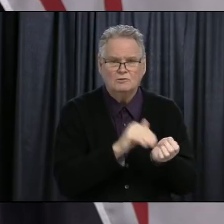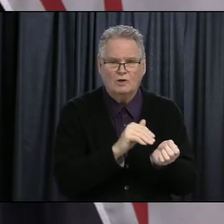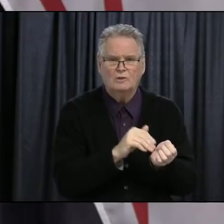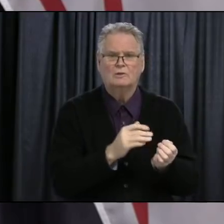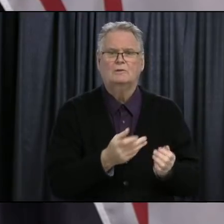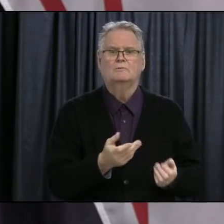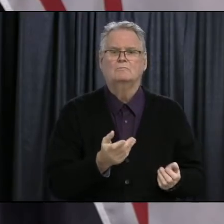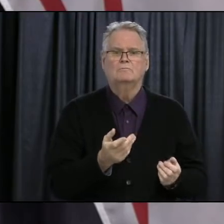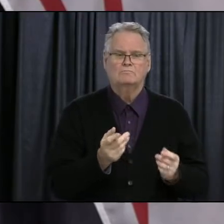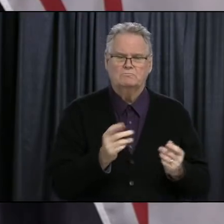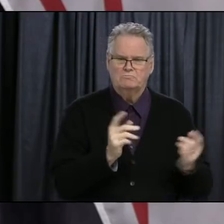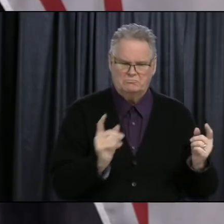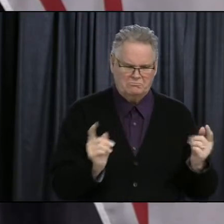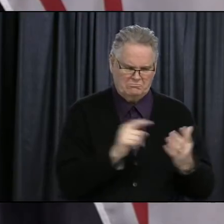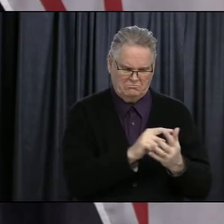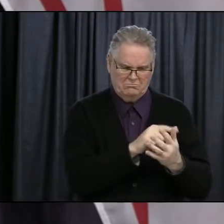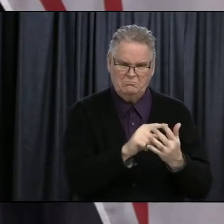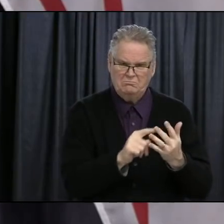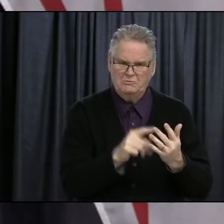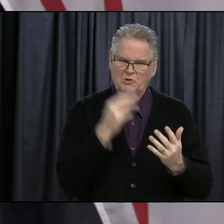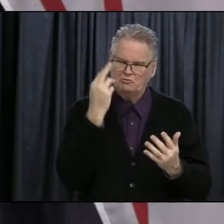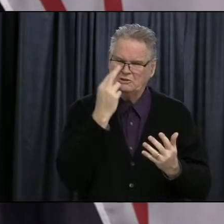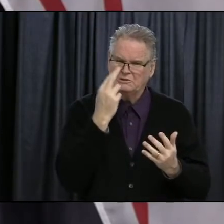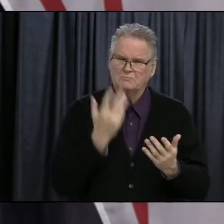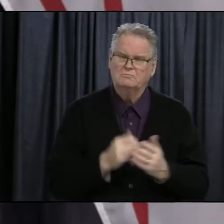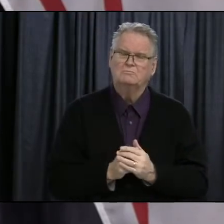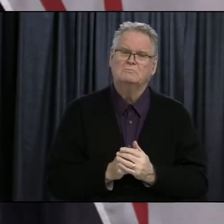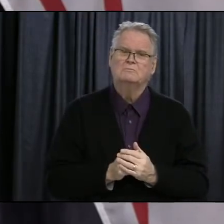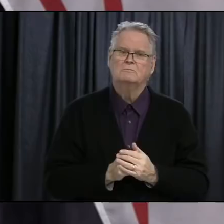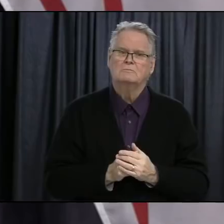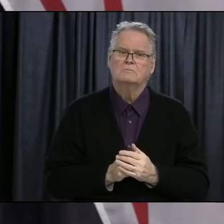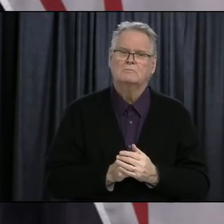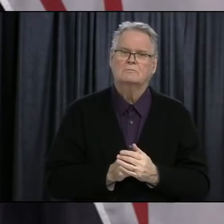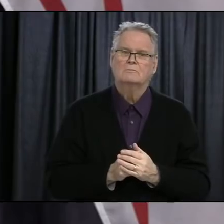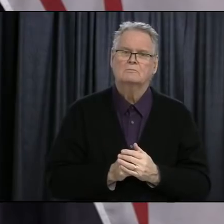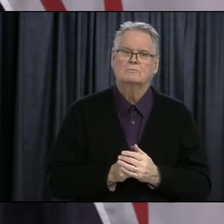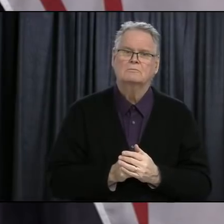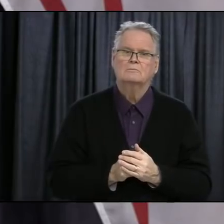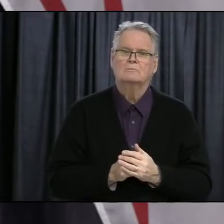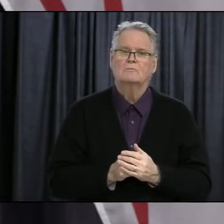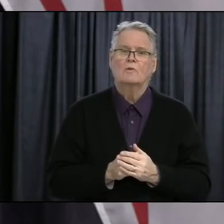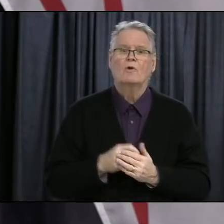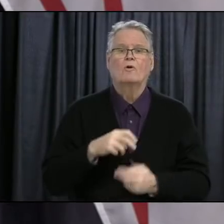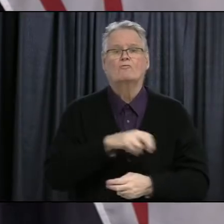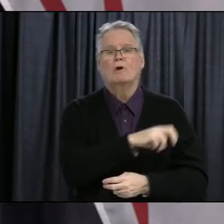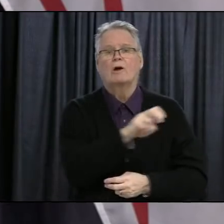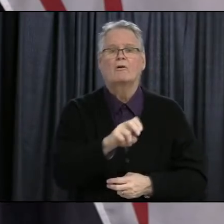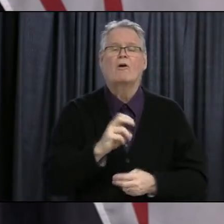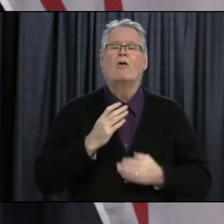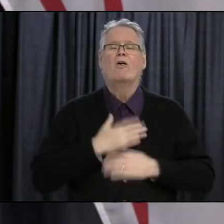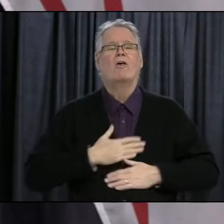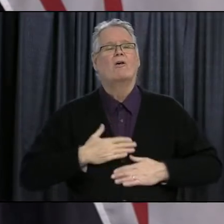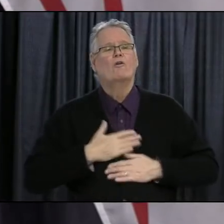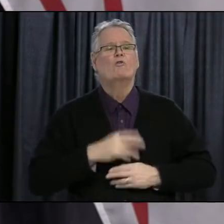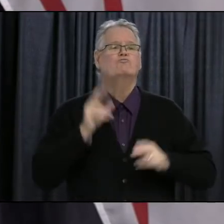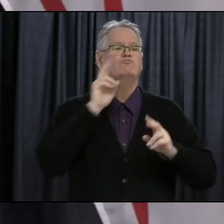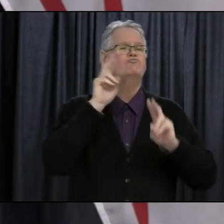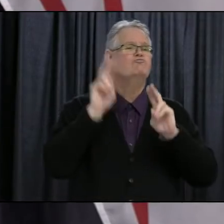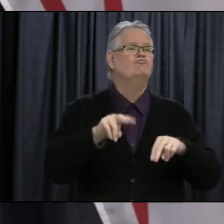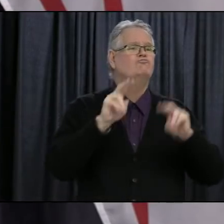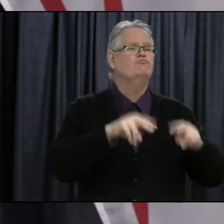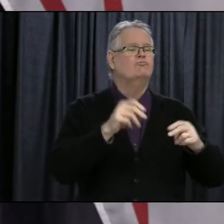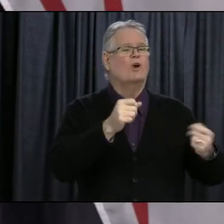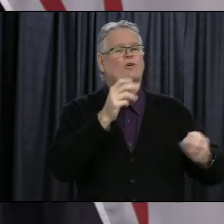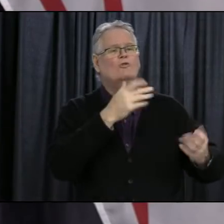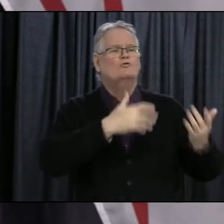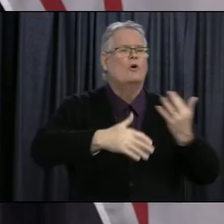It's certainly not recreational travel or that sort of thing. That would not qualify, and we certainly wouldn't want people traveling for